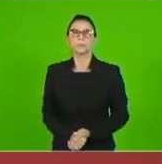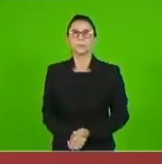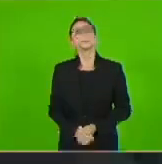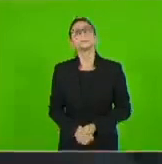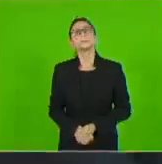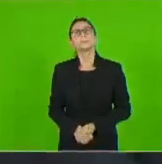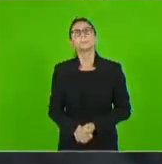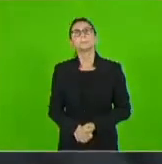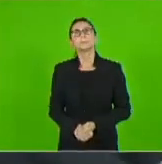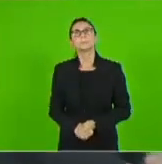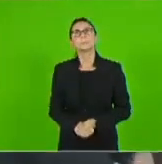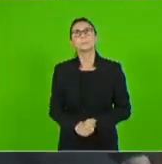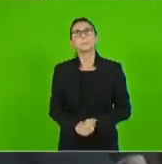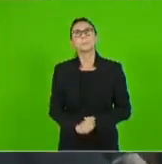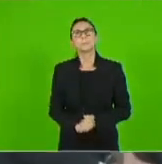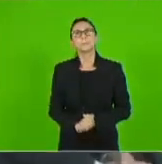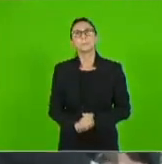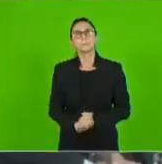We are transmitting